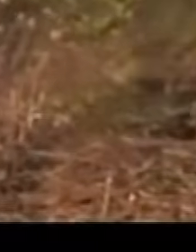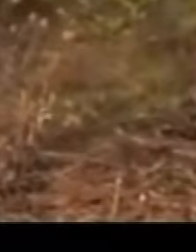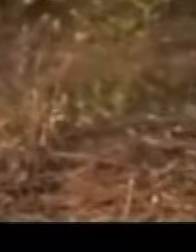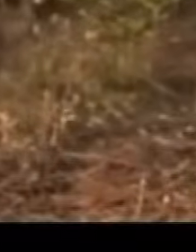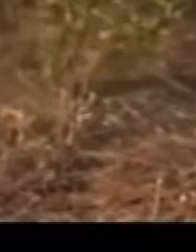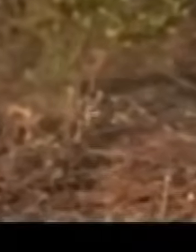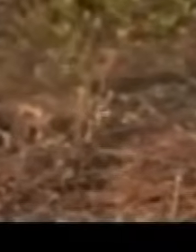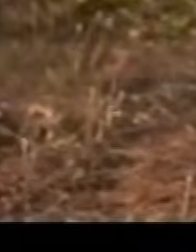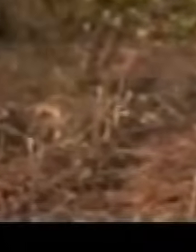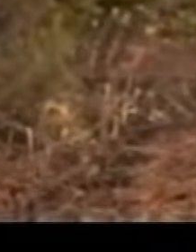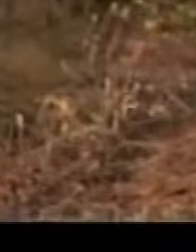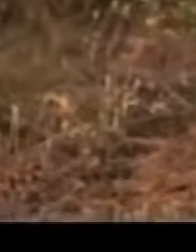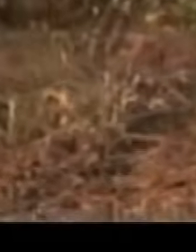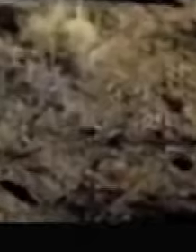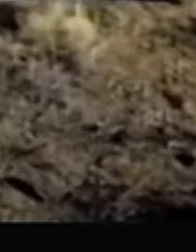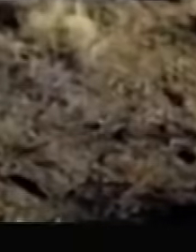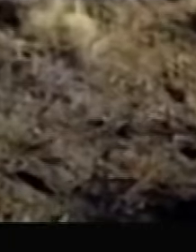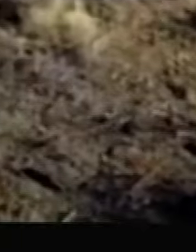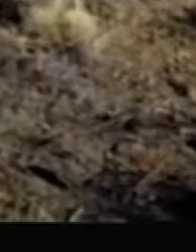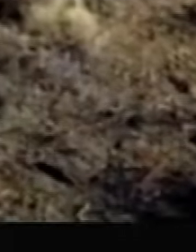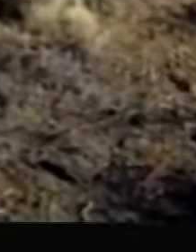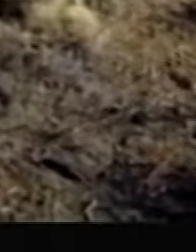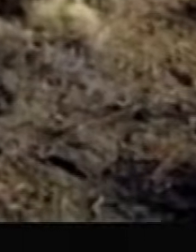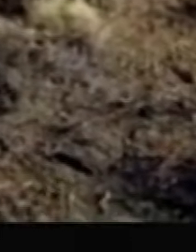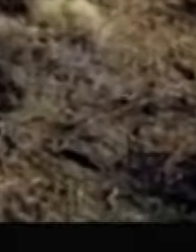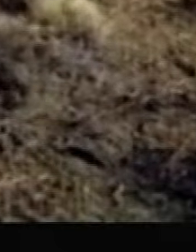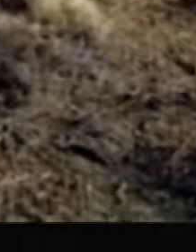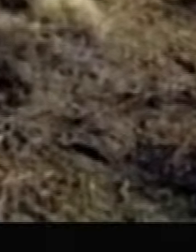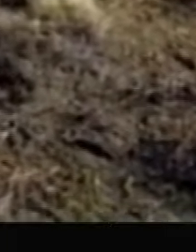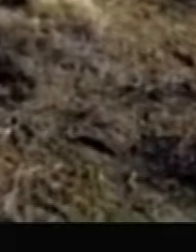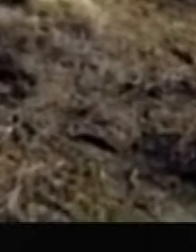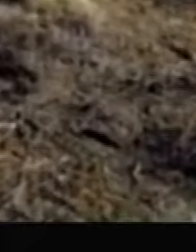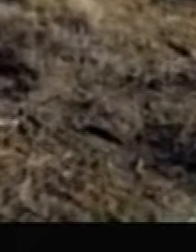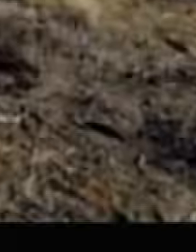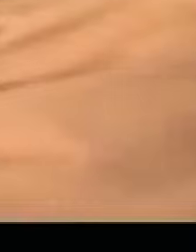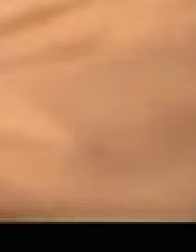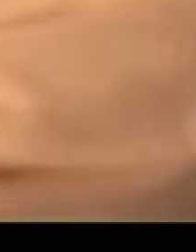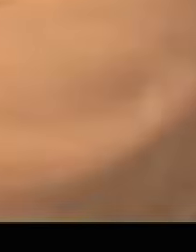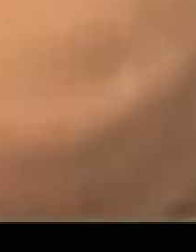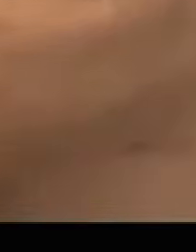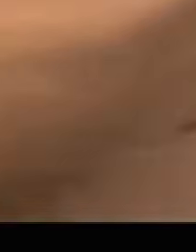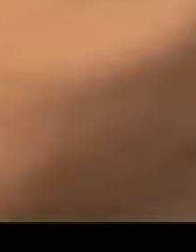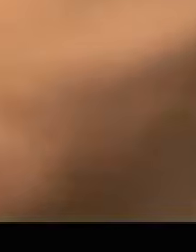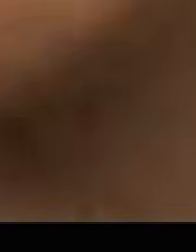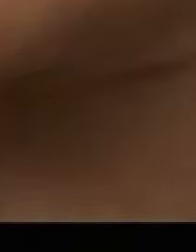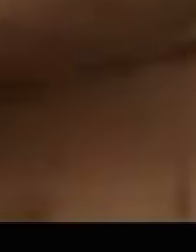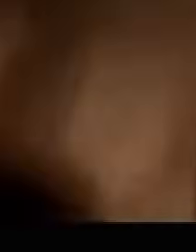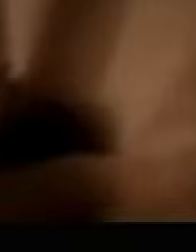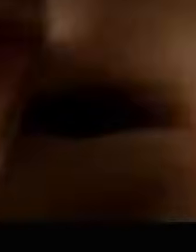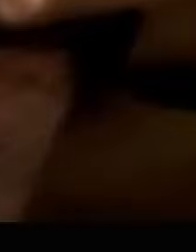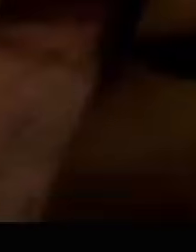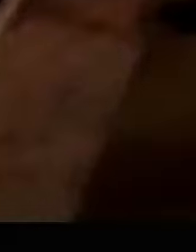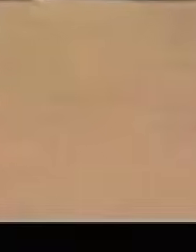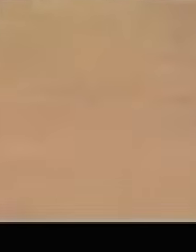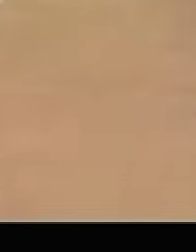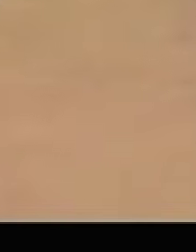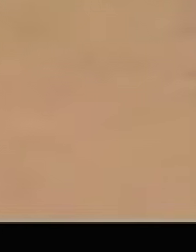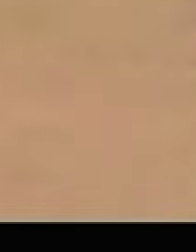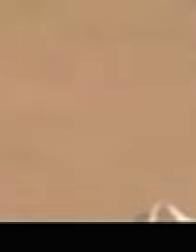Nujoma stayed true to his promise of using Namibia's resources to ensure the well-being of all Namibians.